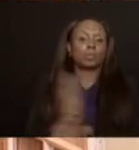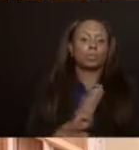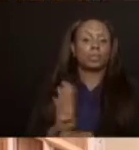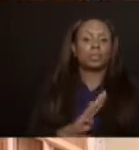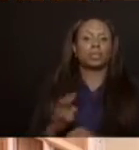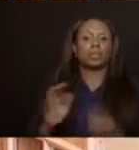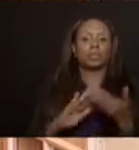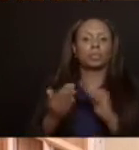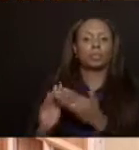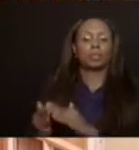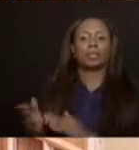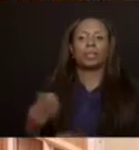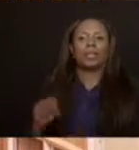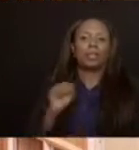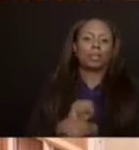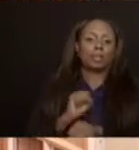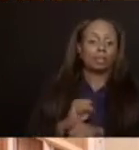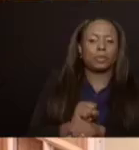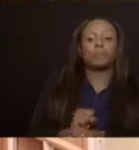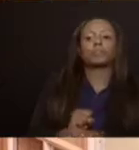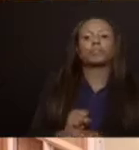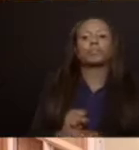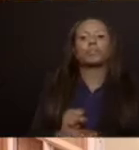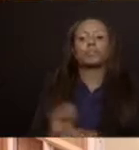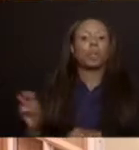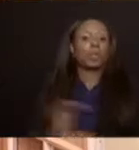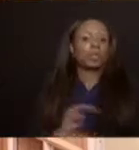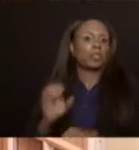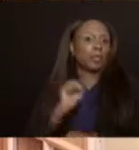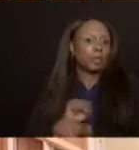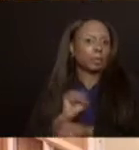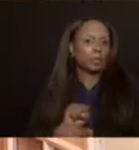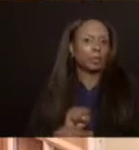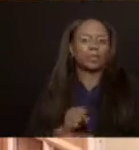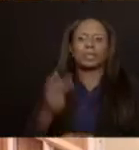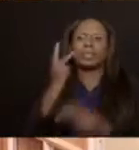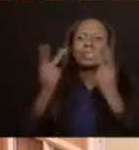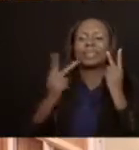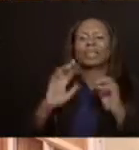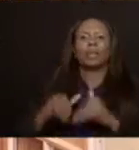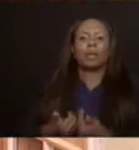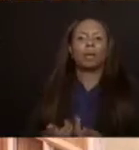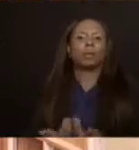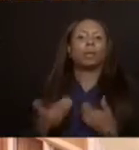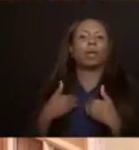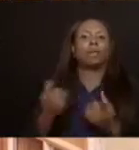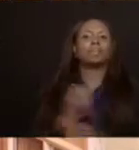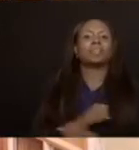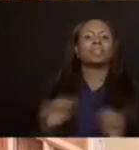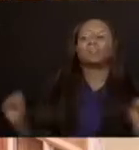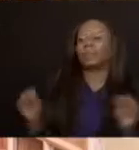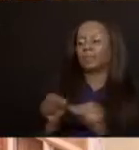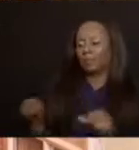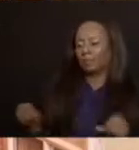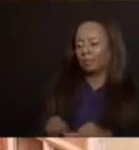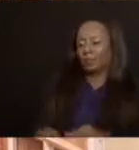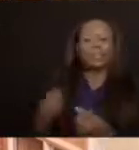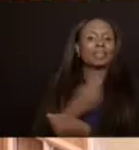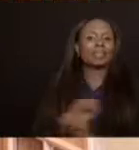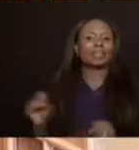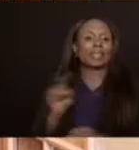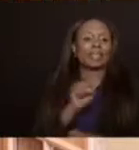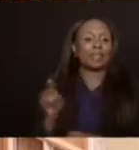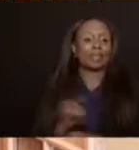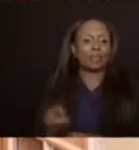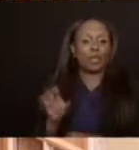movement again over the next few weeks to see how we create safe zones for patrons now. Because one thing to be for